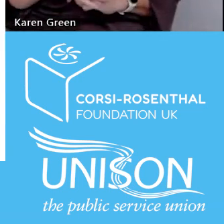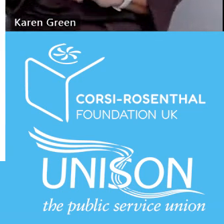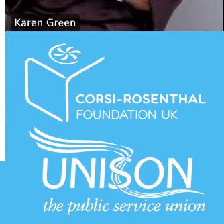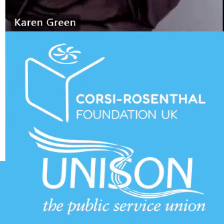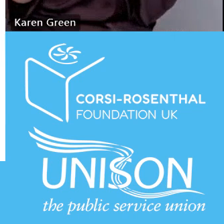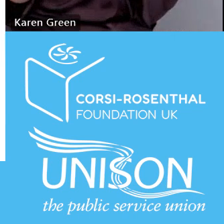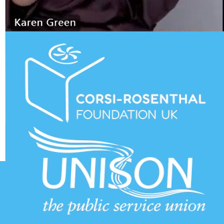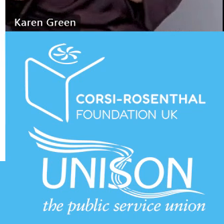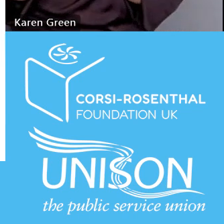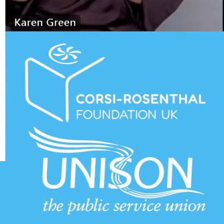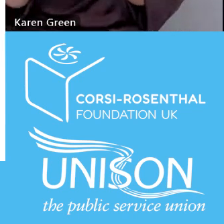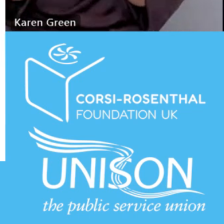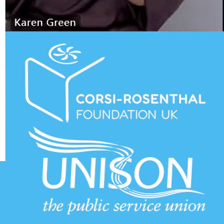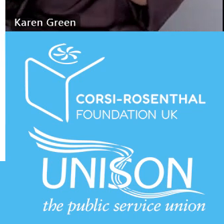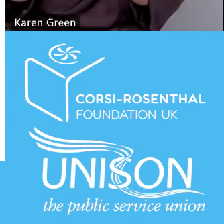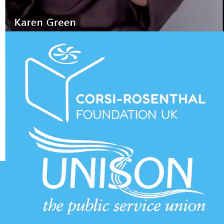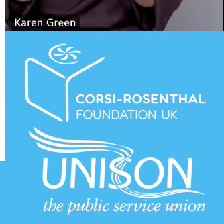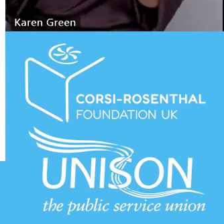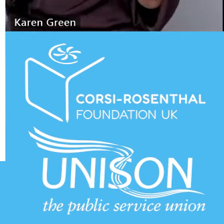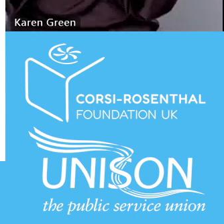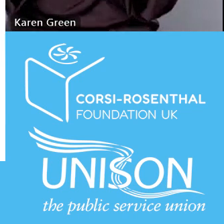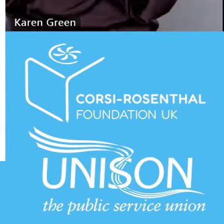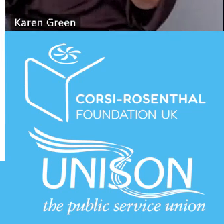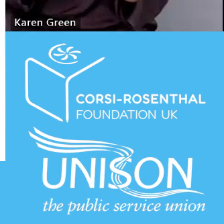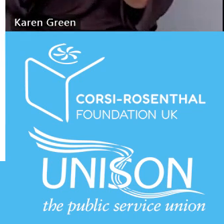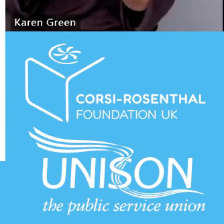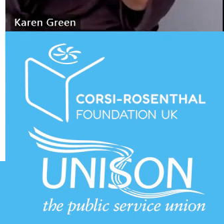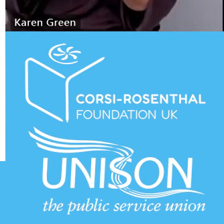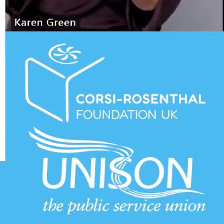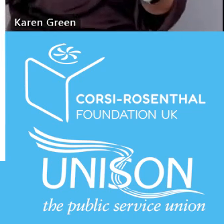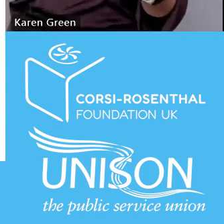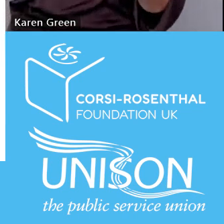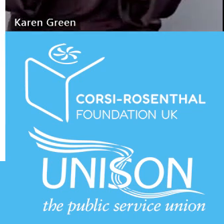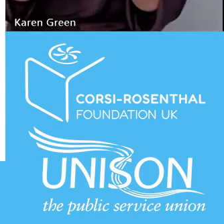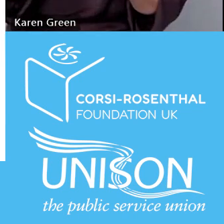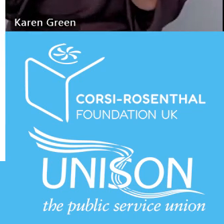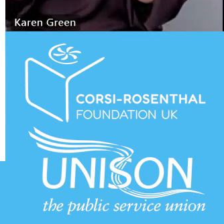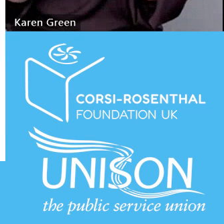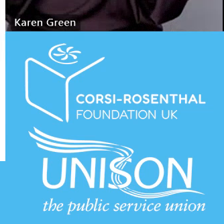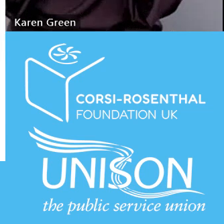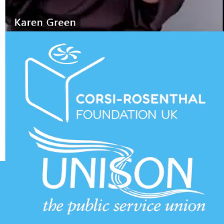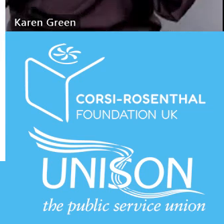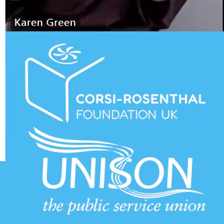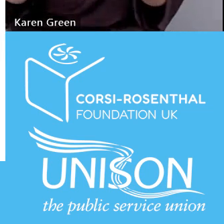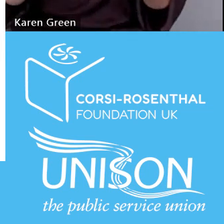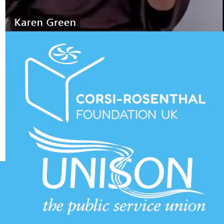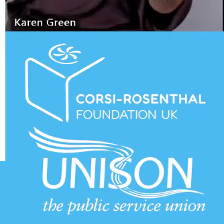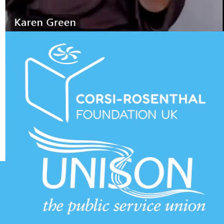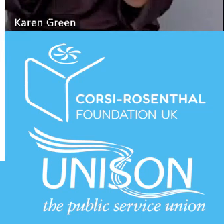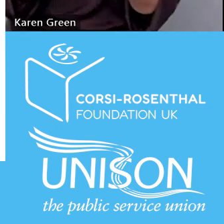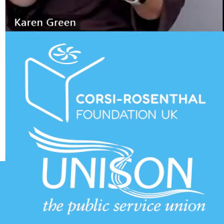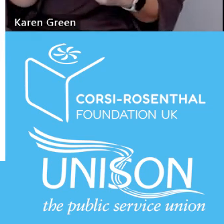traffic accidents, and it really is something that's the really primary example about the sort of thing that we need to bear in mind when we come to discuss these sorts of health